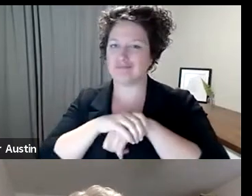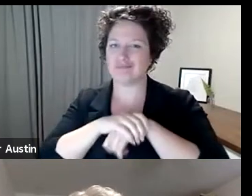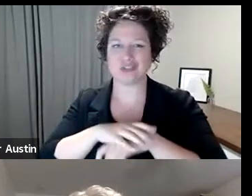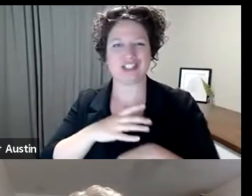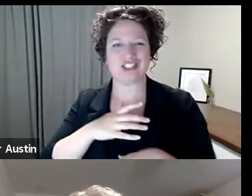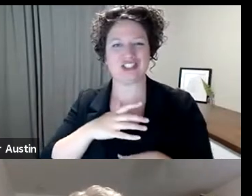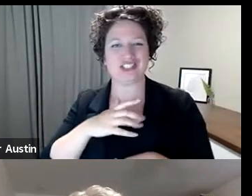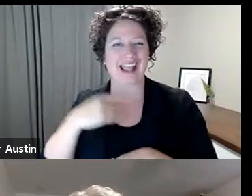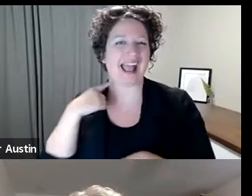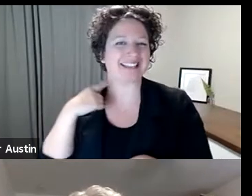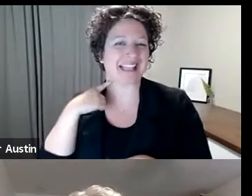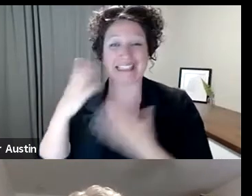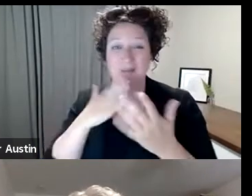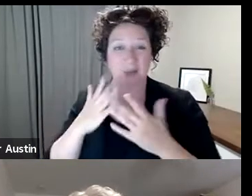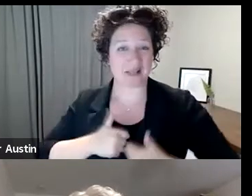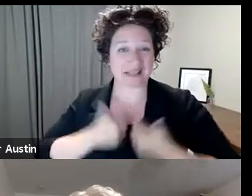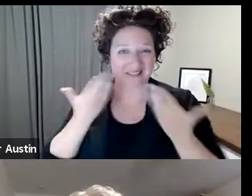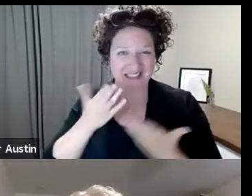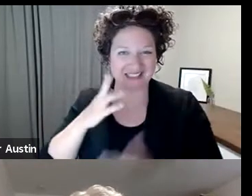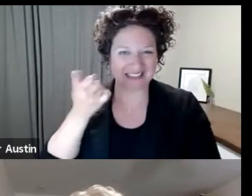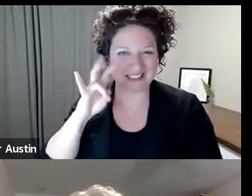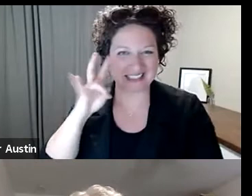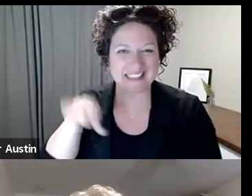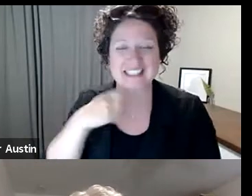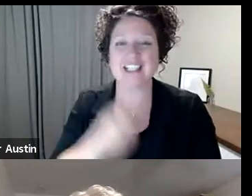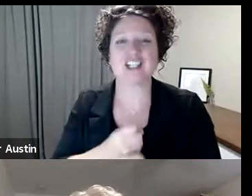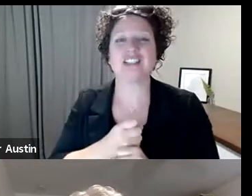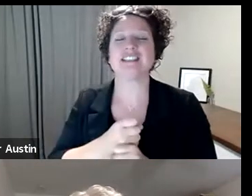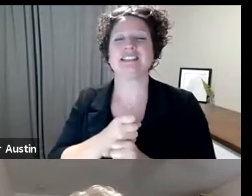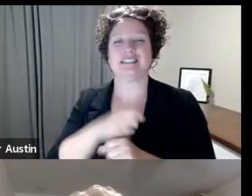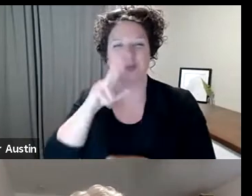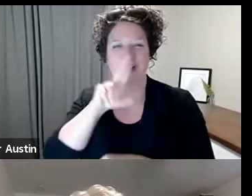over here now for 17 years in the States.